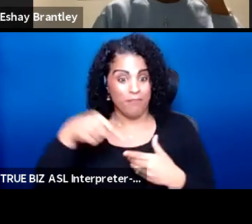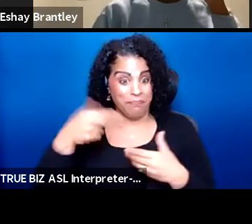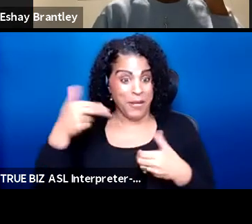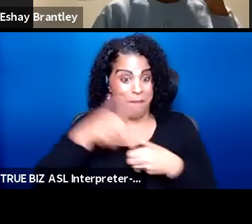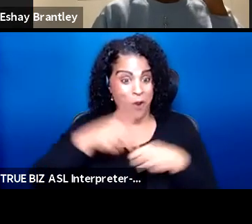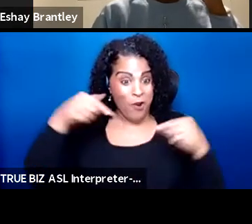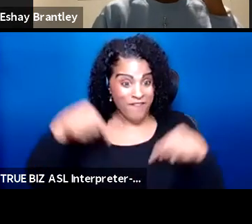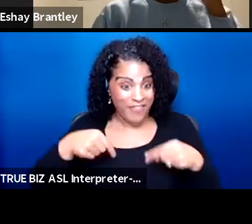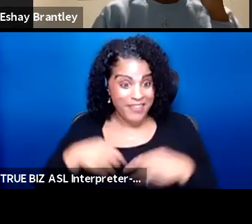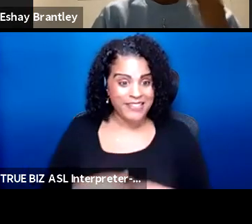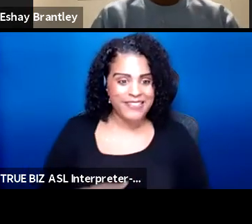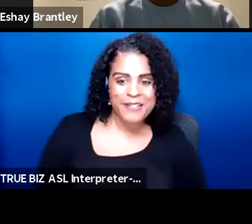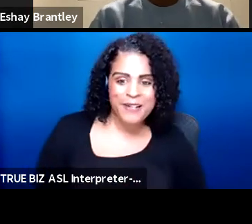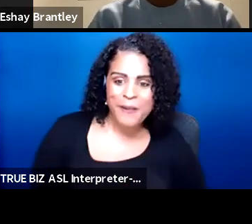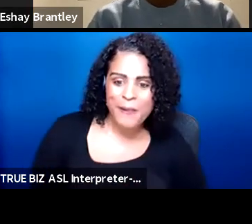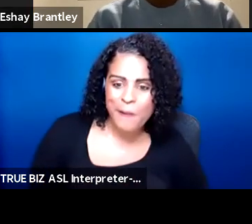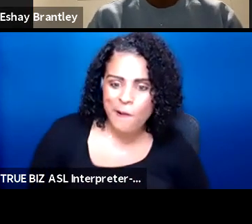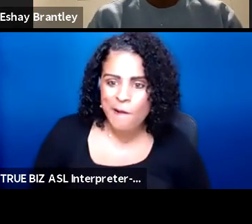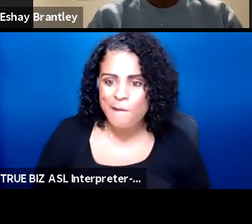this.